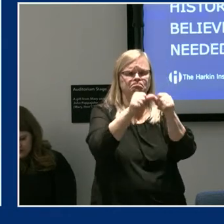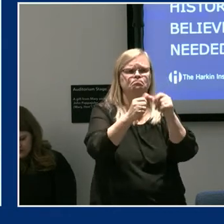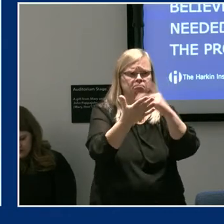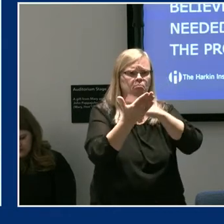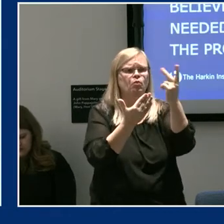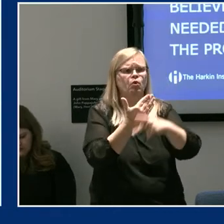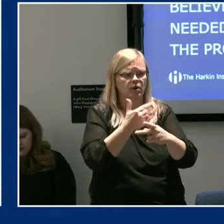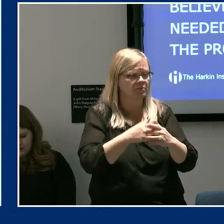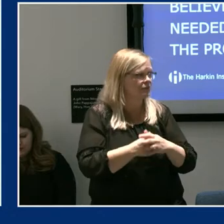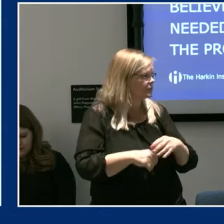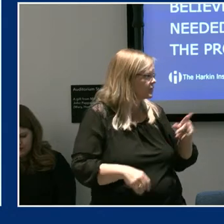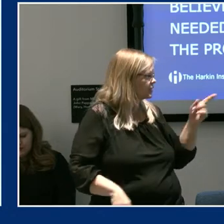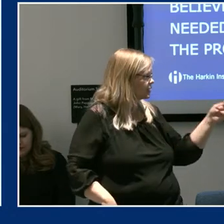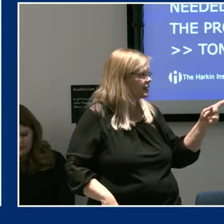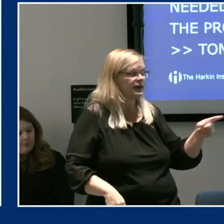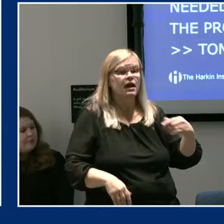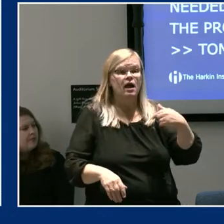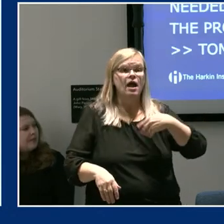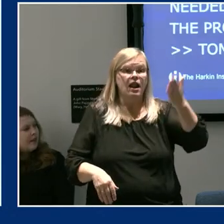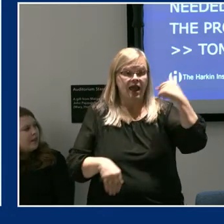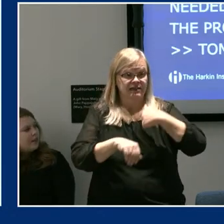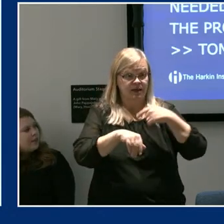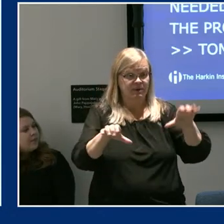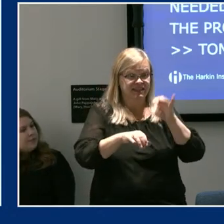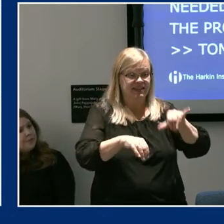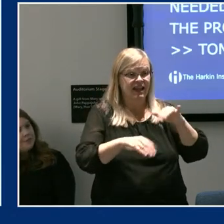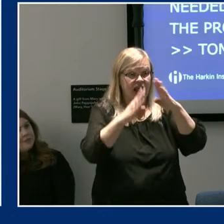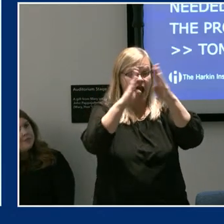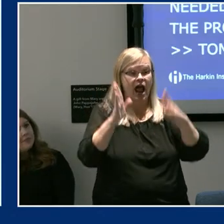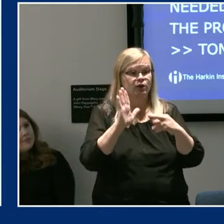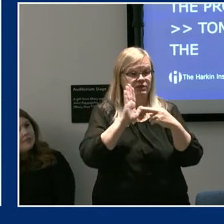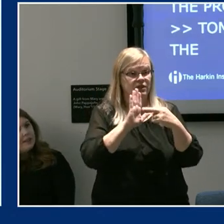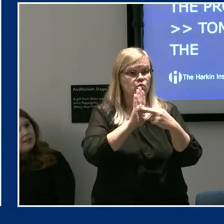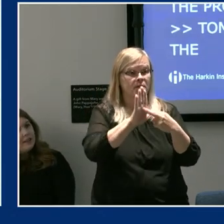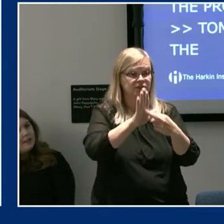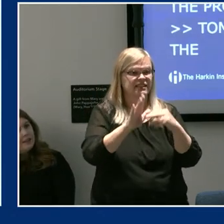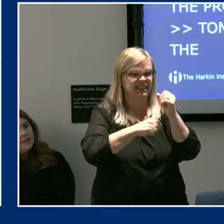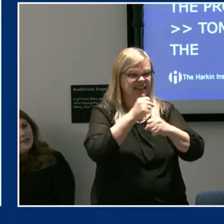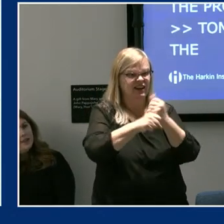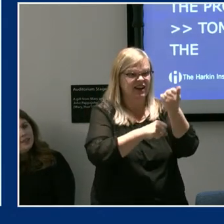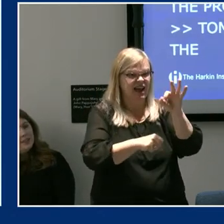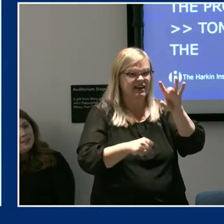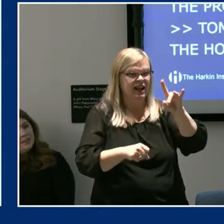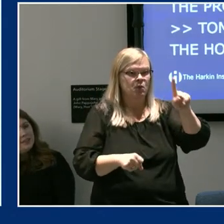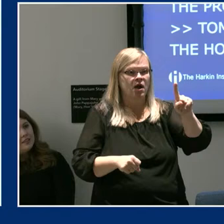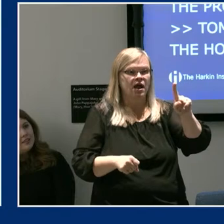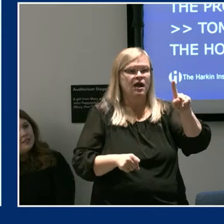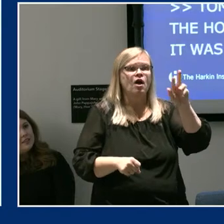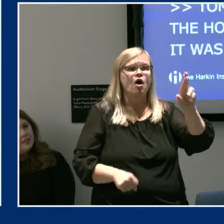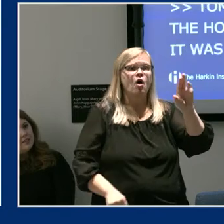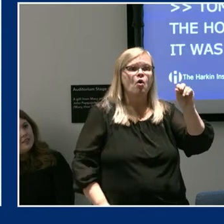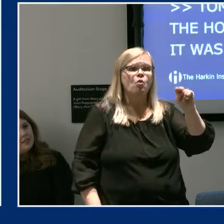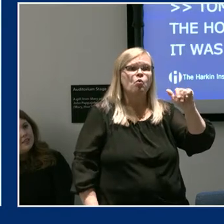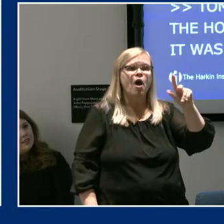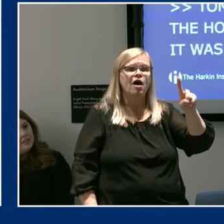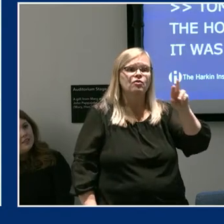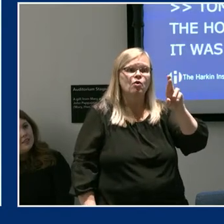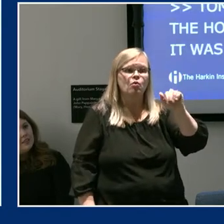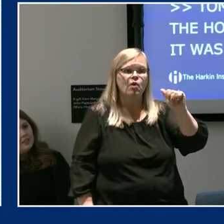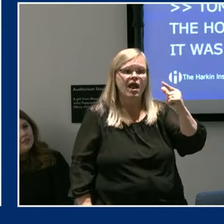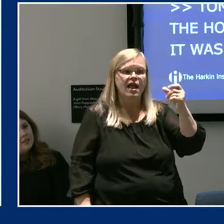time we did that, I was in the House of Representatives. It was 1981. Ronald Reagan had just been elected president,